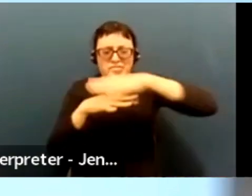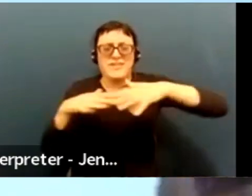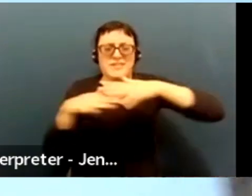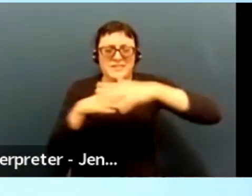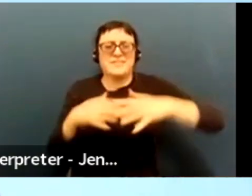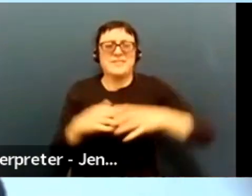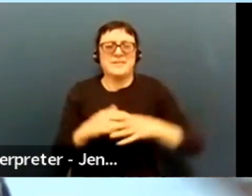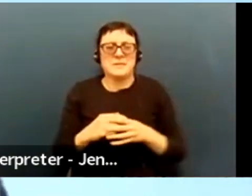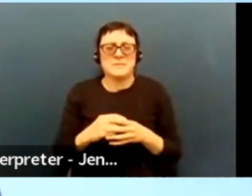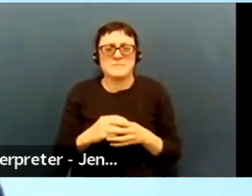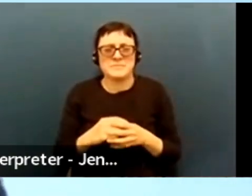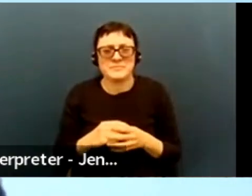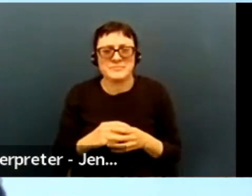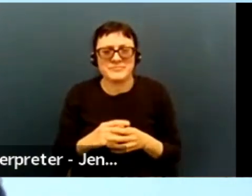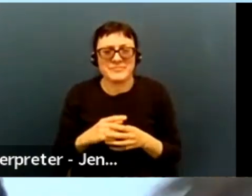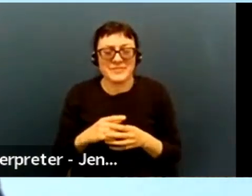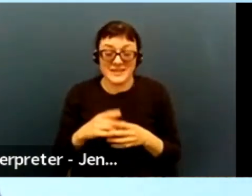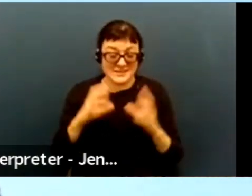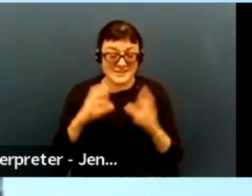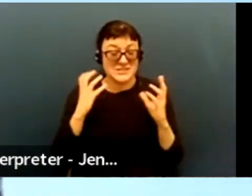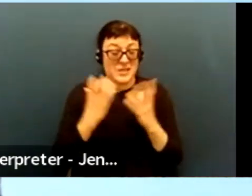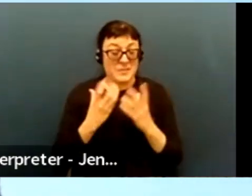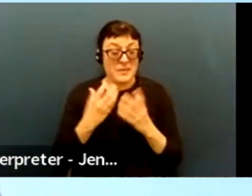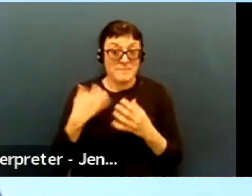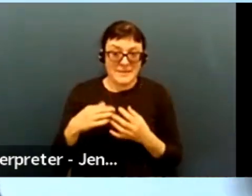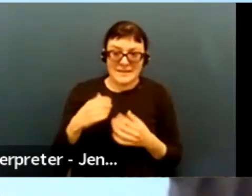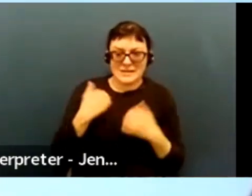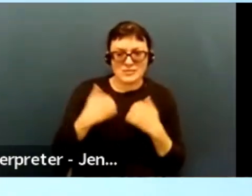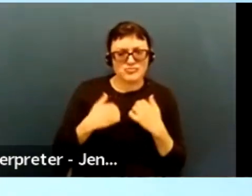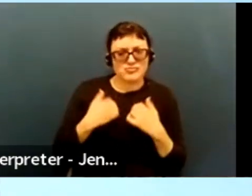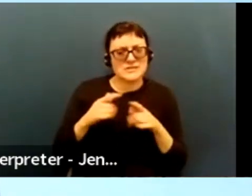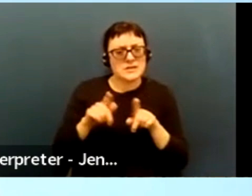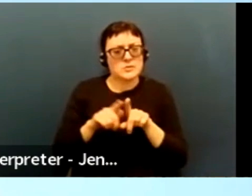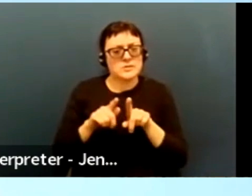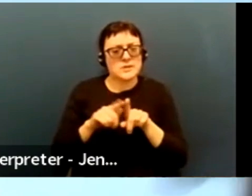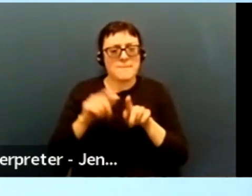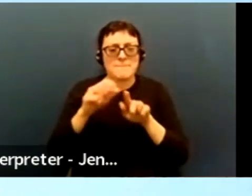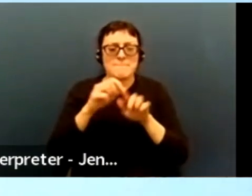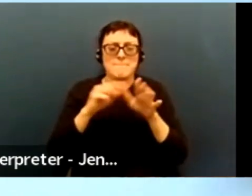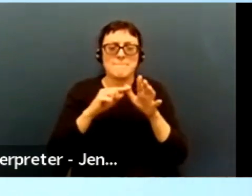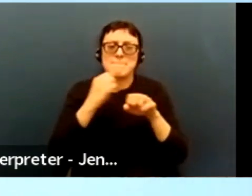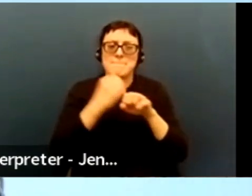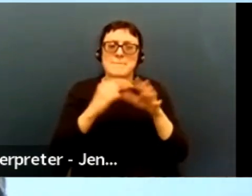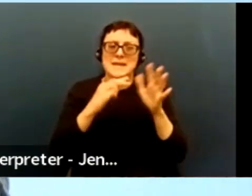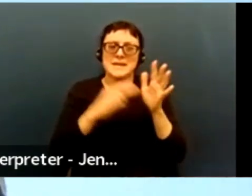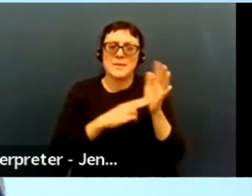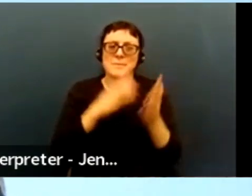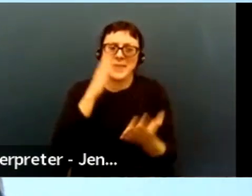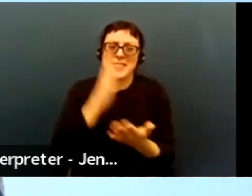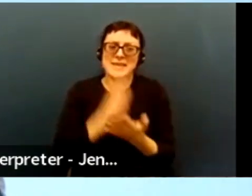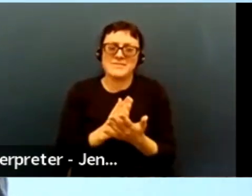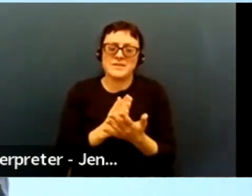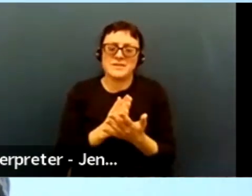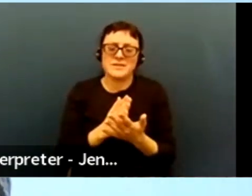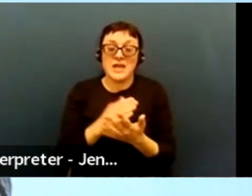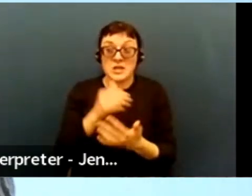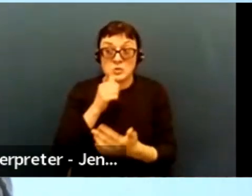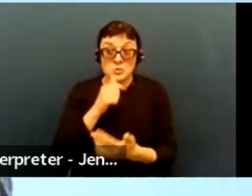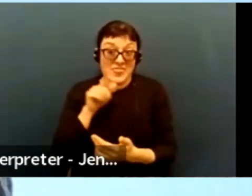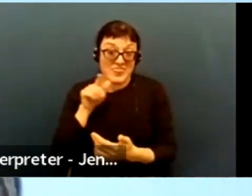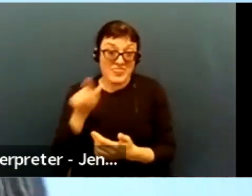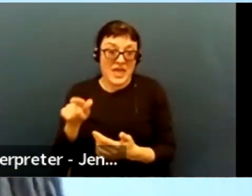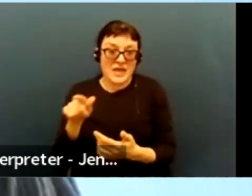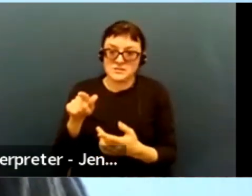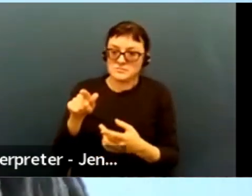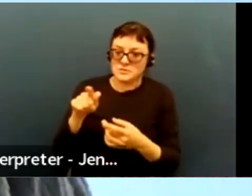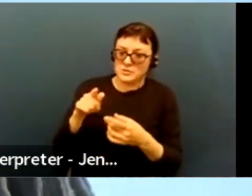come from the pagan beliefs and pagan and ancient gods, which all of which was held on as part of intellectualism